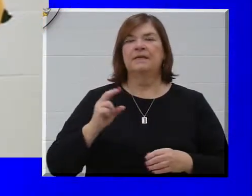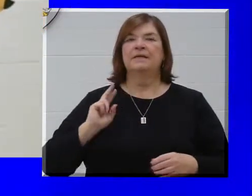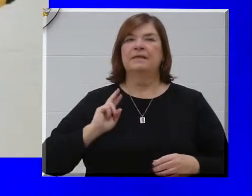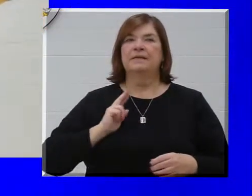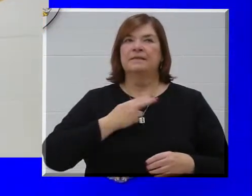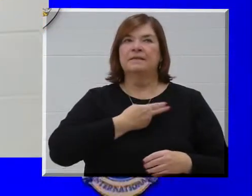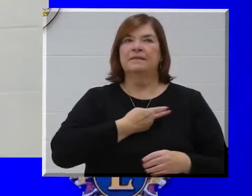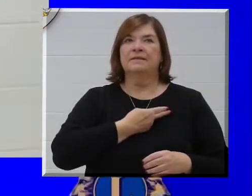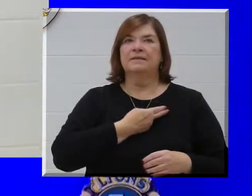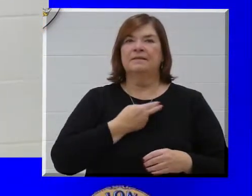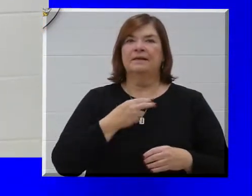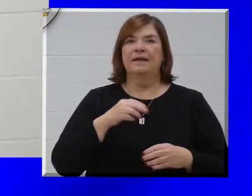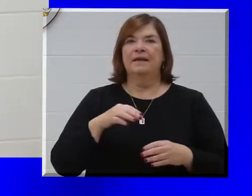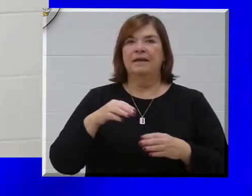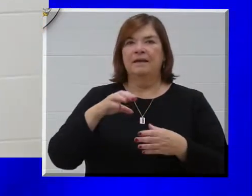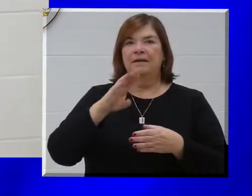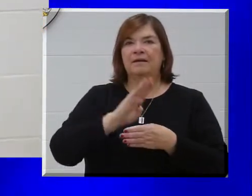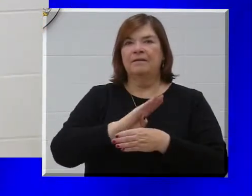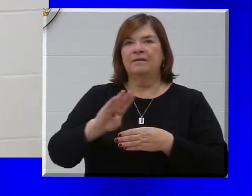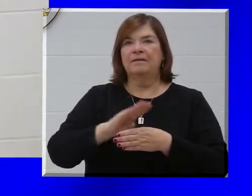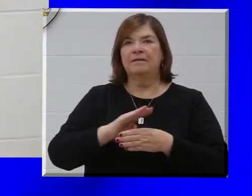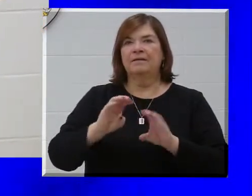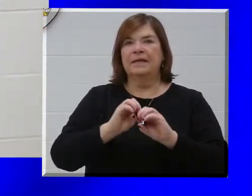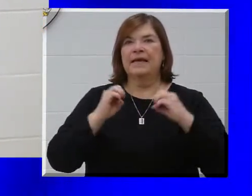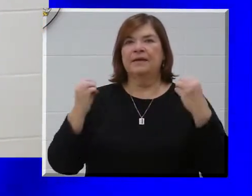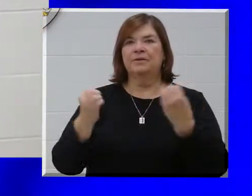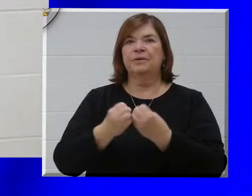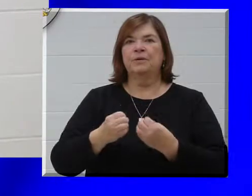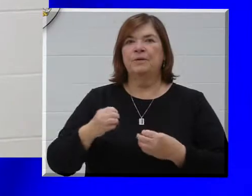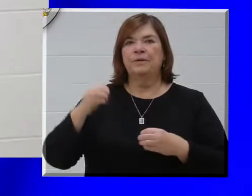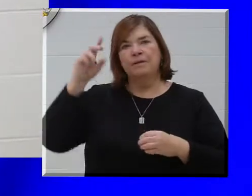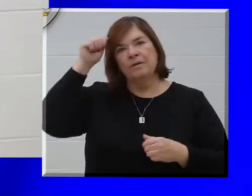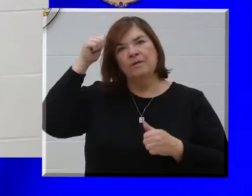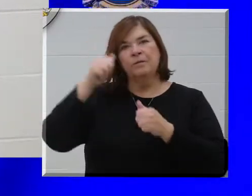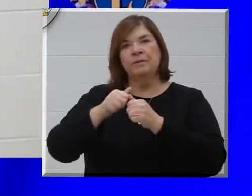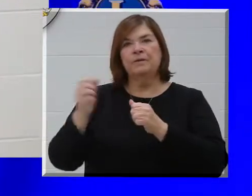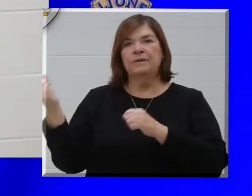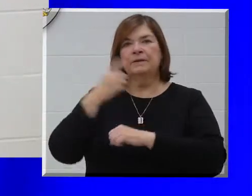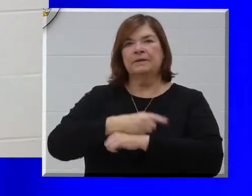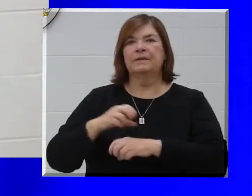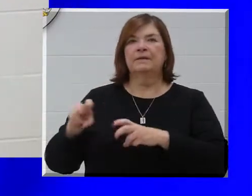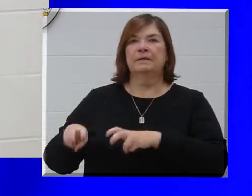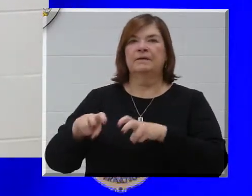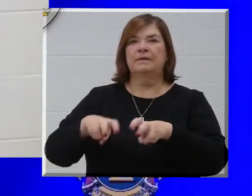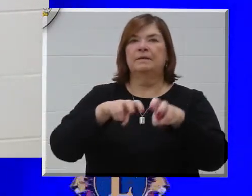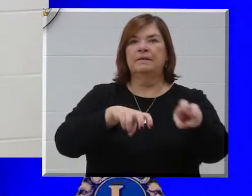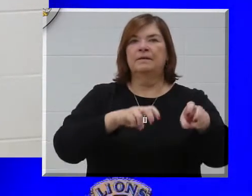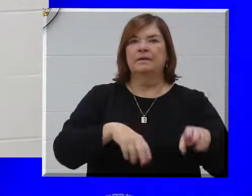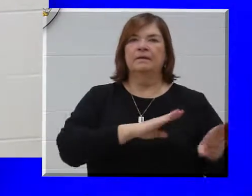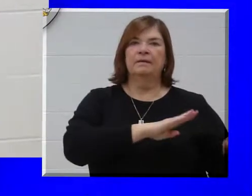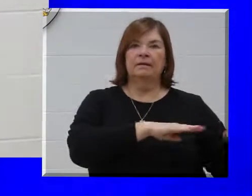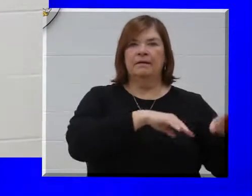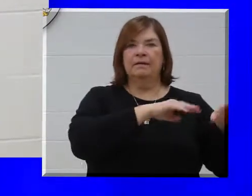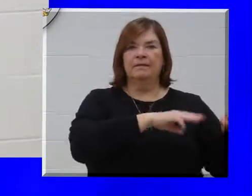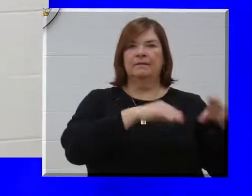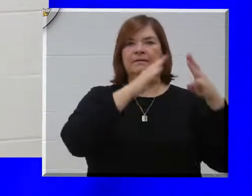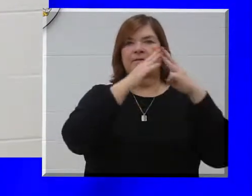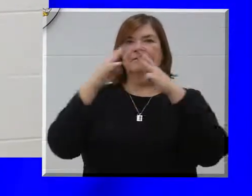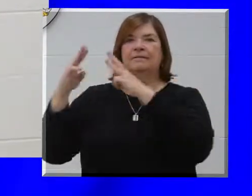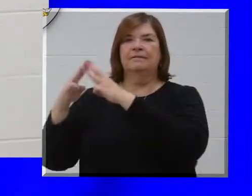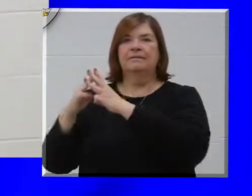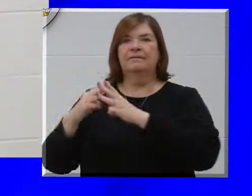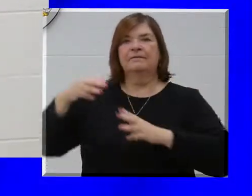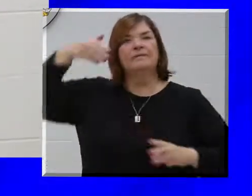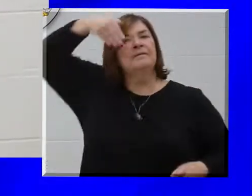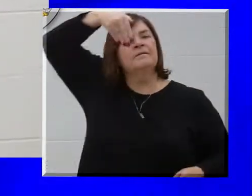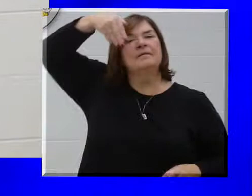like the Wauconda Business Expo, the Memorial Day Parade, Aloha Wauconda, Pirate